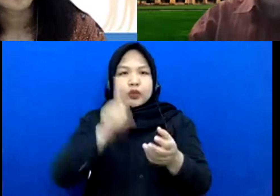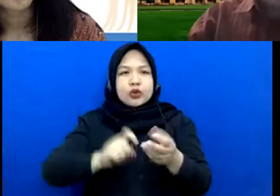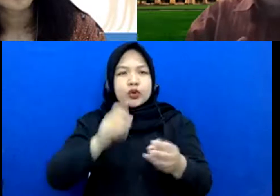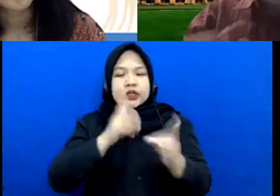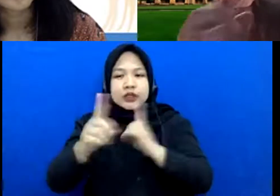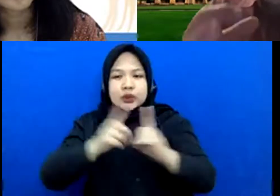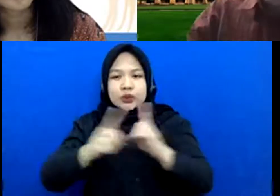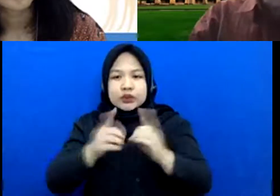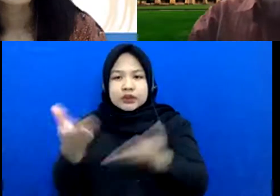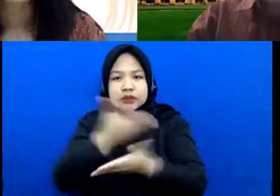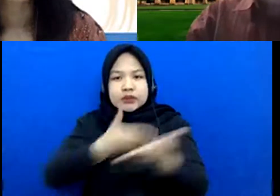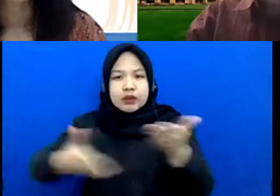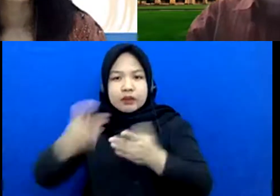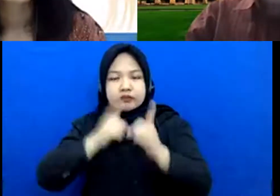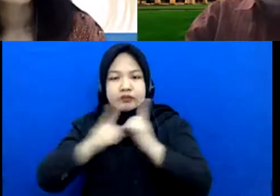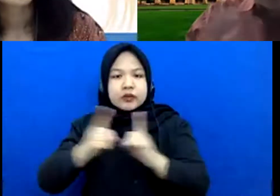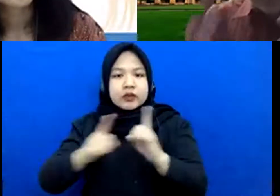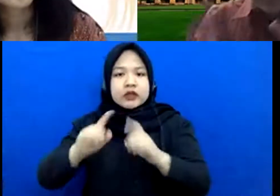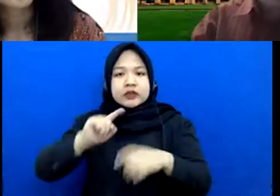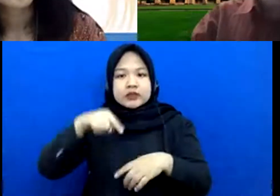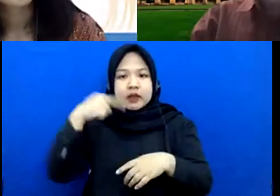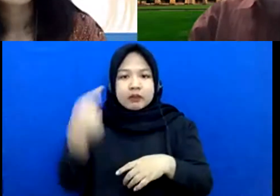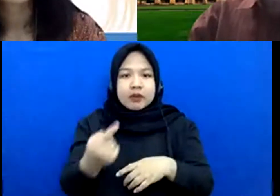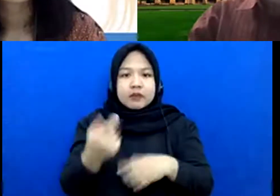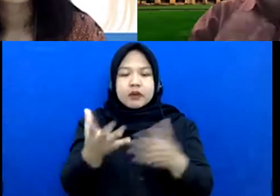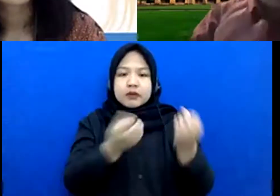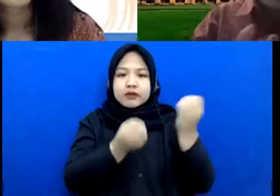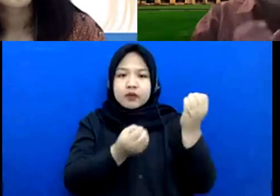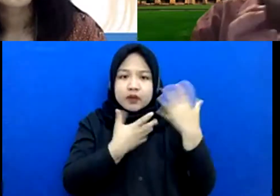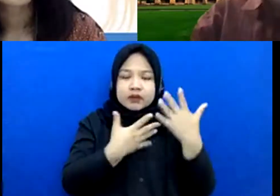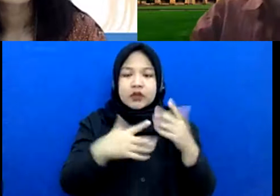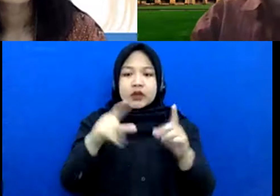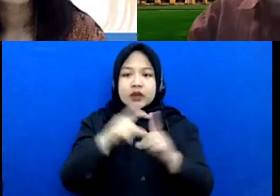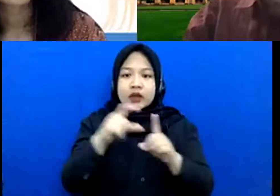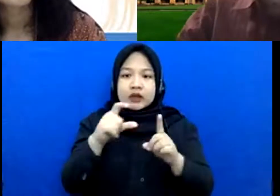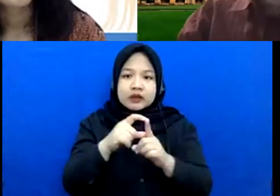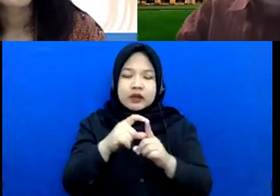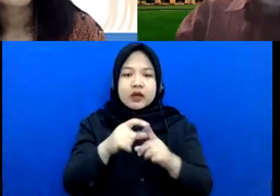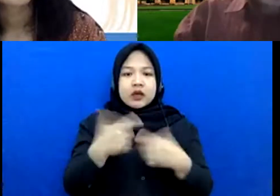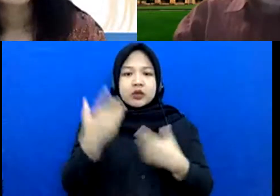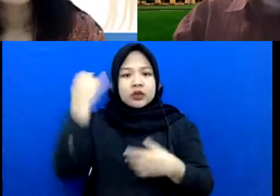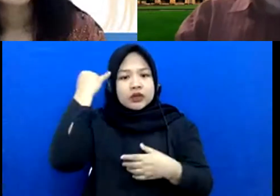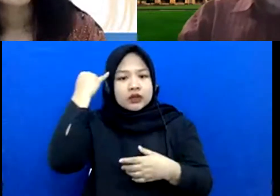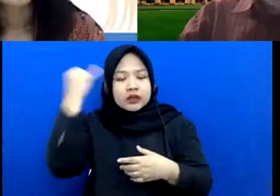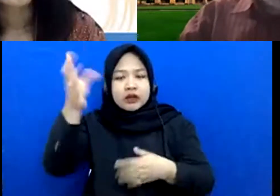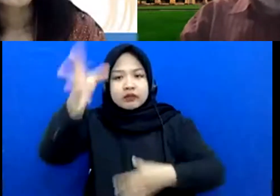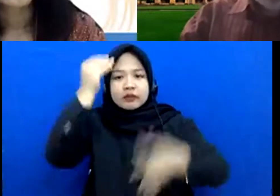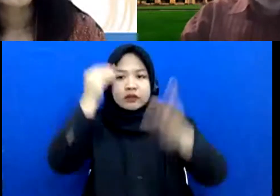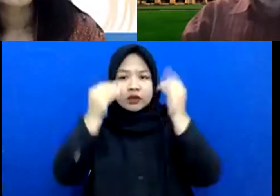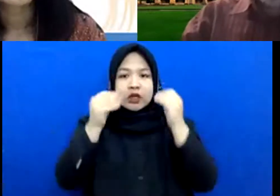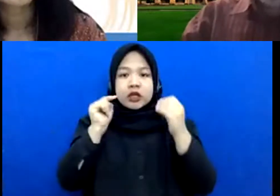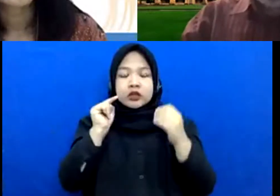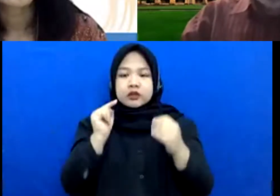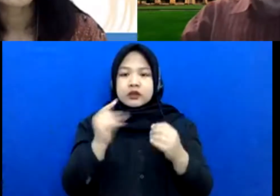each other as you sort through the information and sort through the data and sort through all of the ideas. I think that would be